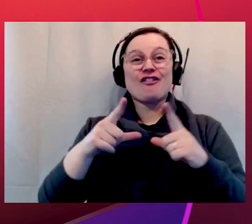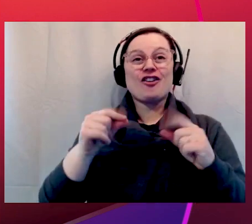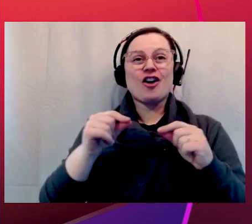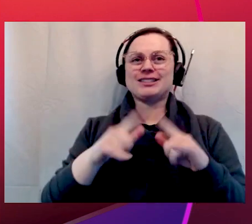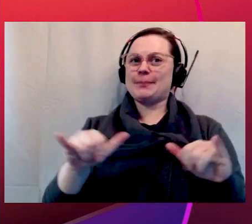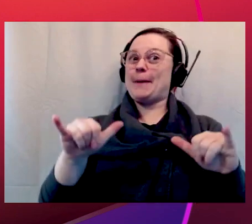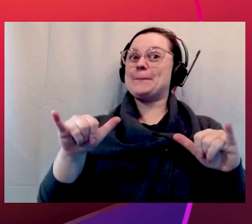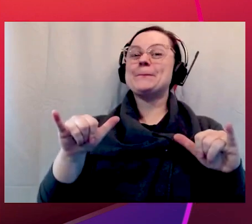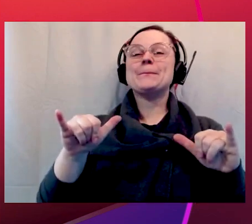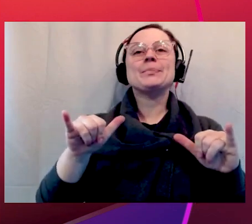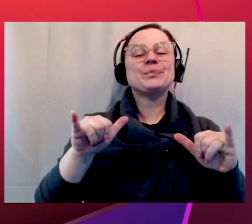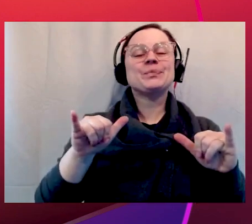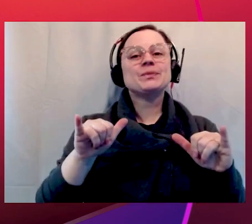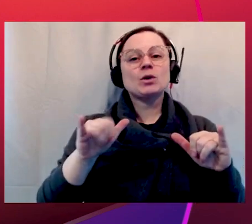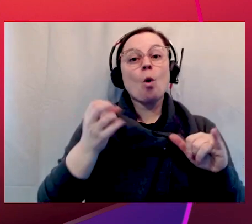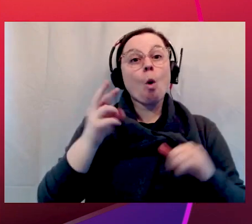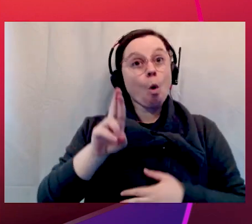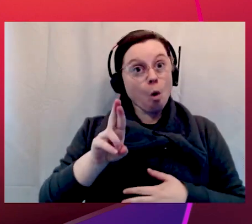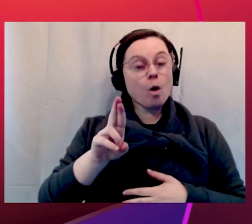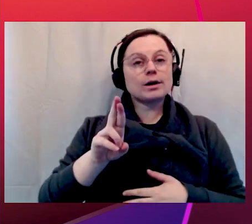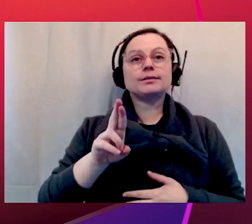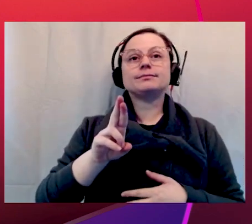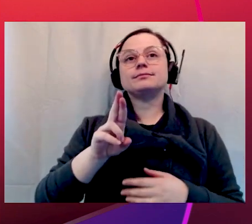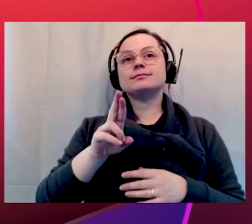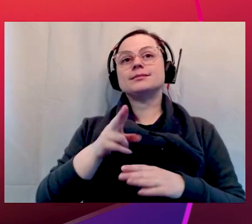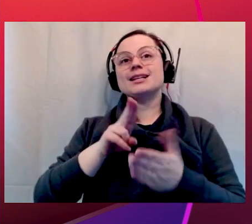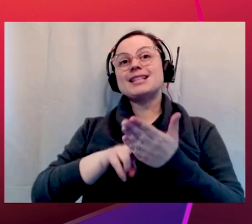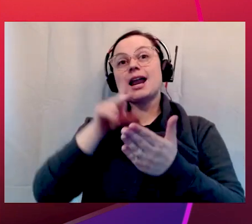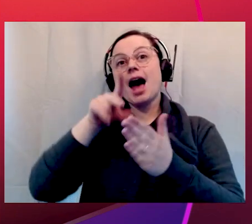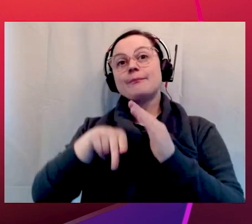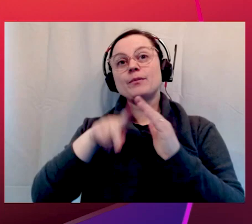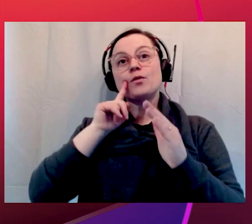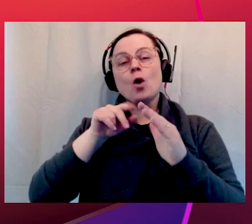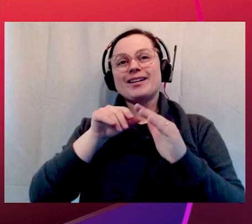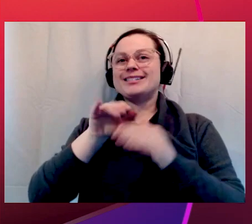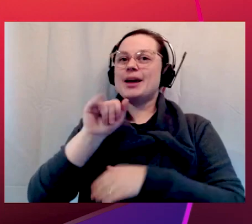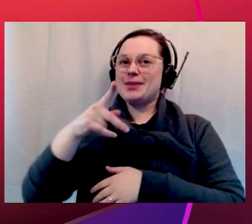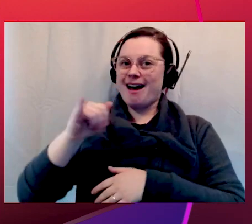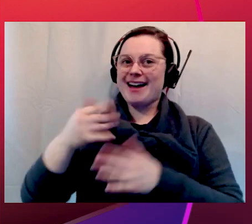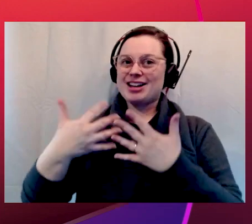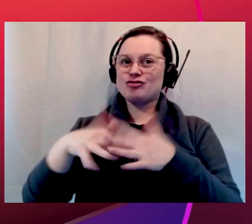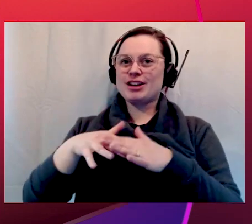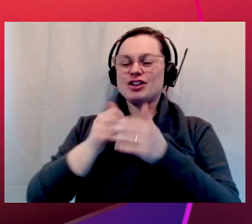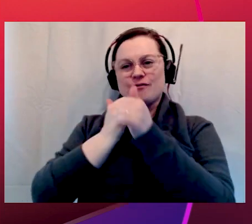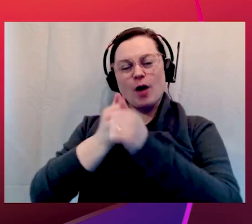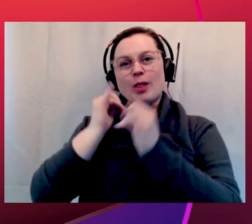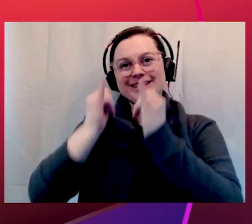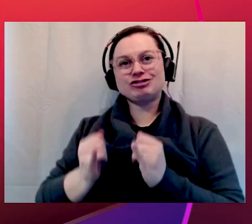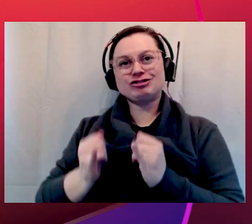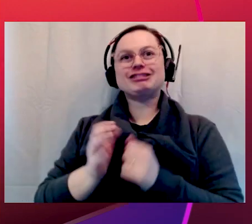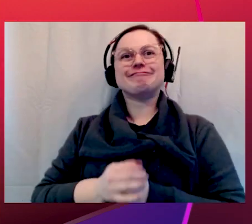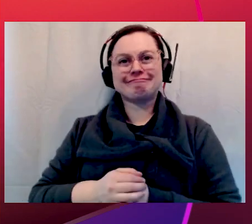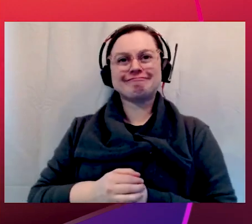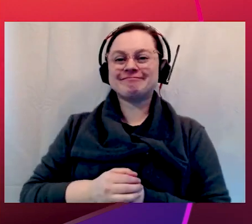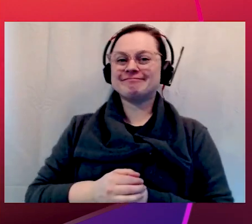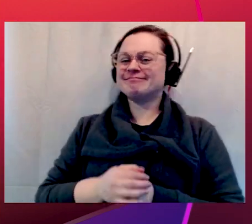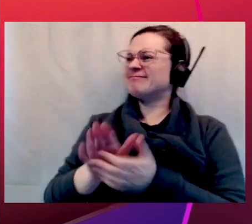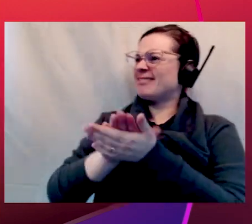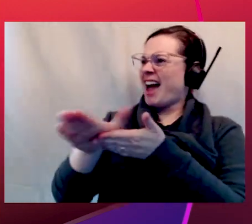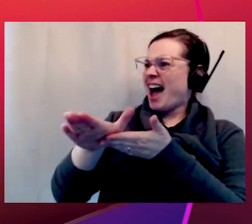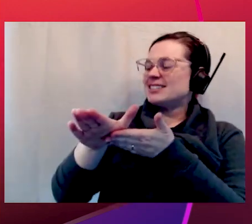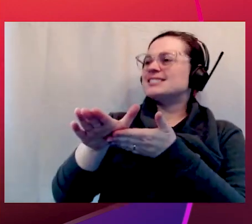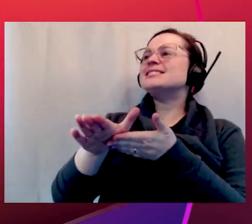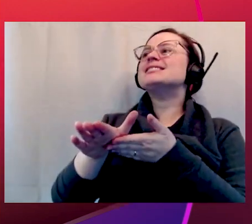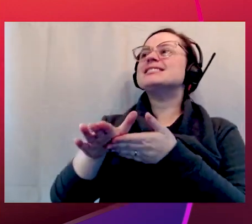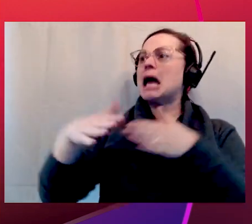our once you sign up to get started with the API integration and follow those steps to get set up to integrate with our API. Nice. We hadn't mentioned that